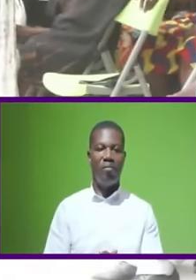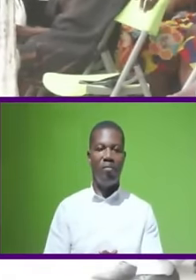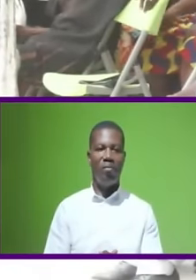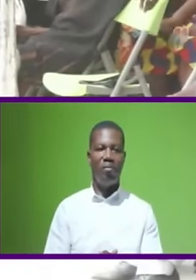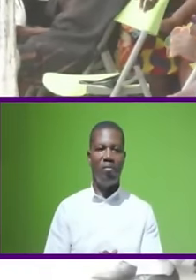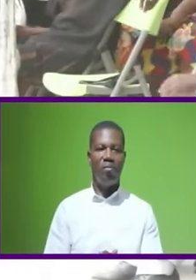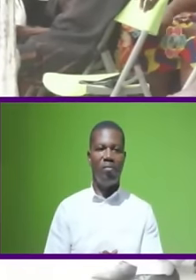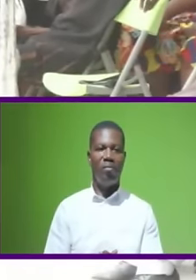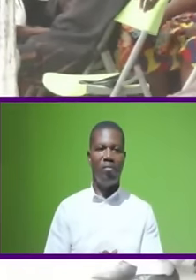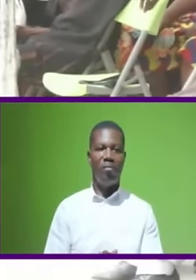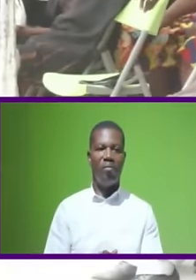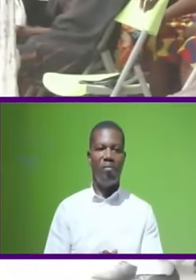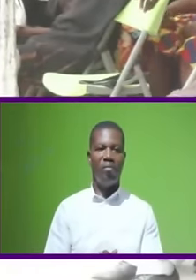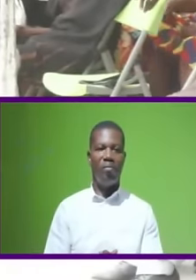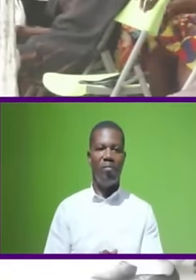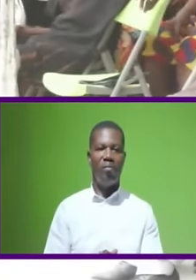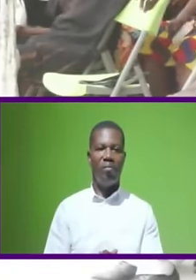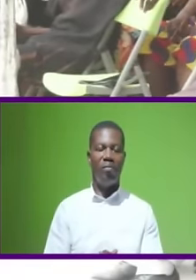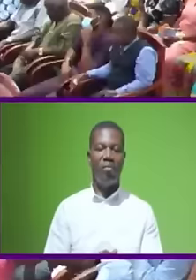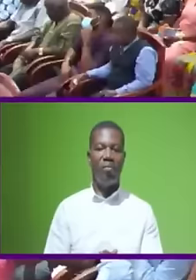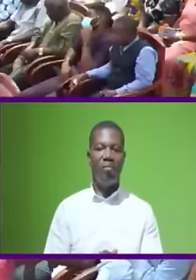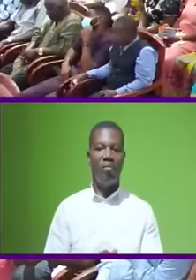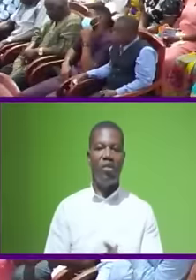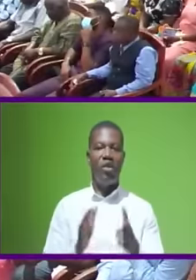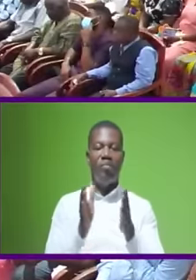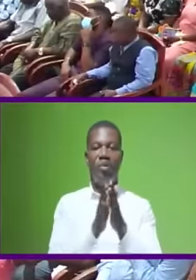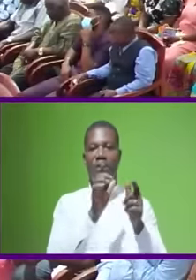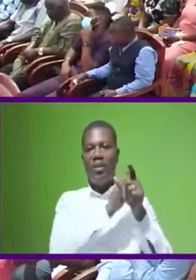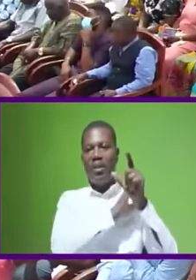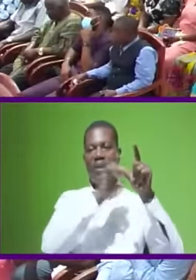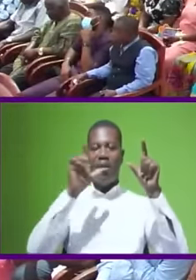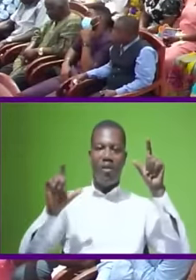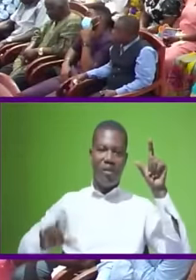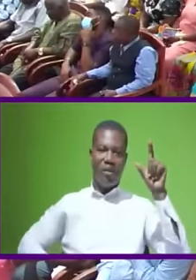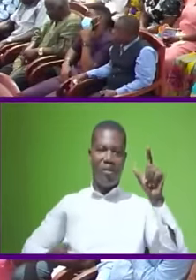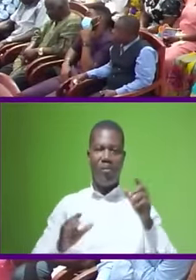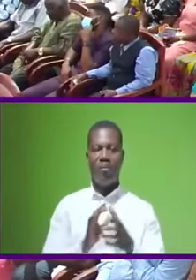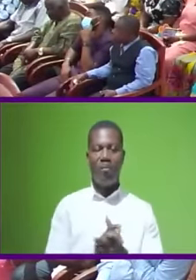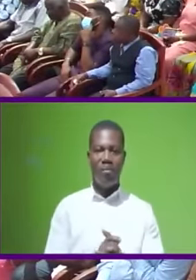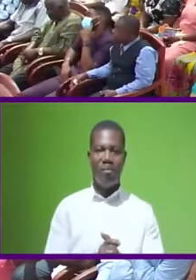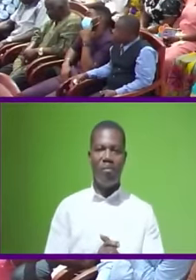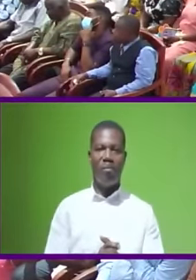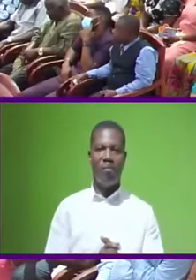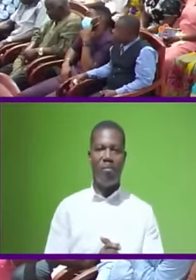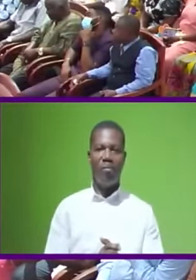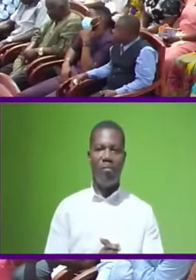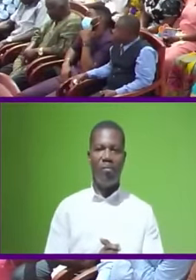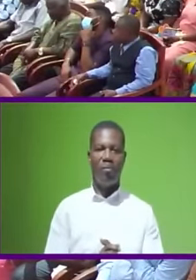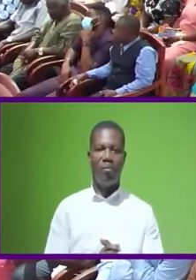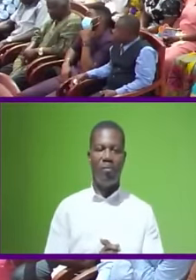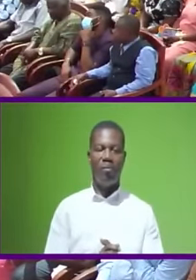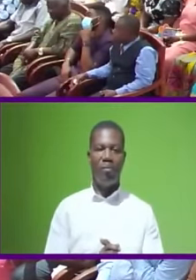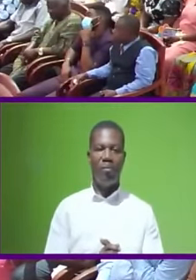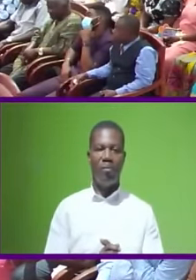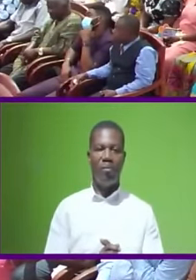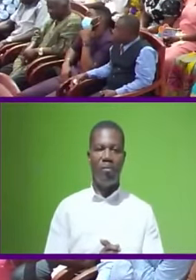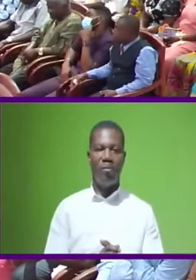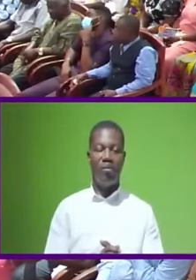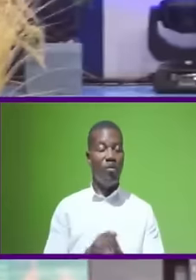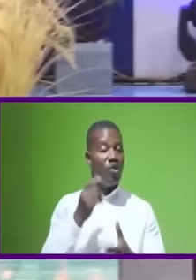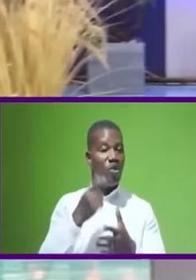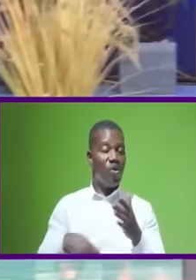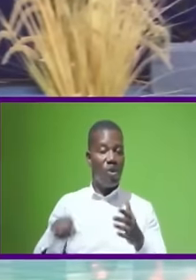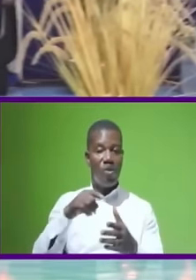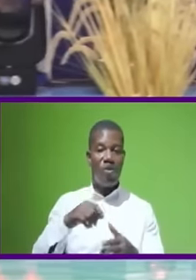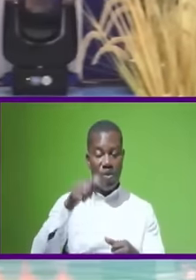you insulted them. So today we will write praise the Lord in our files. The Yadika one they